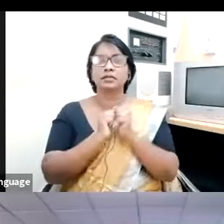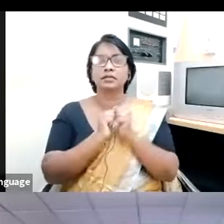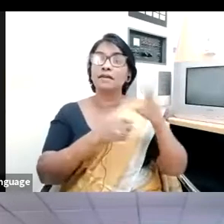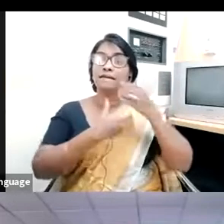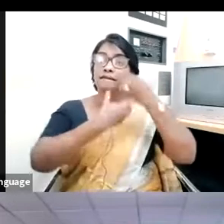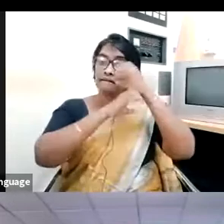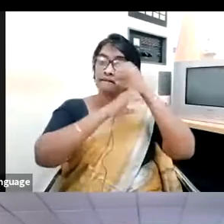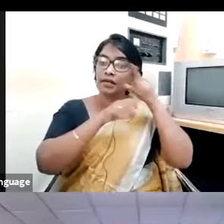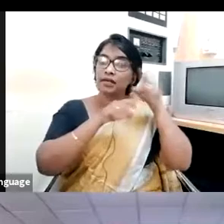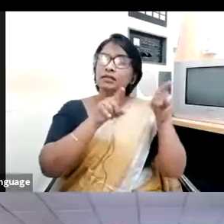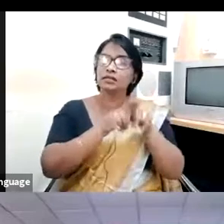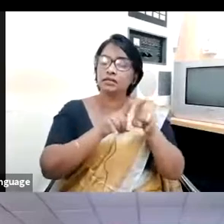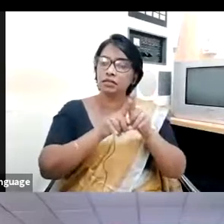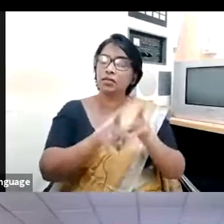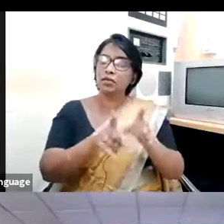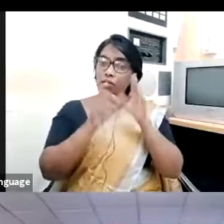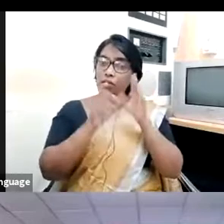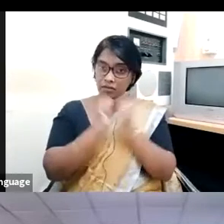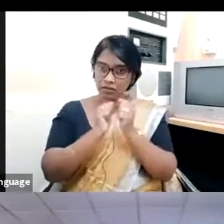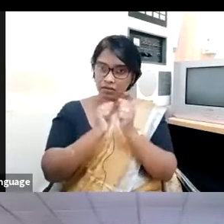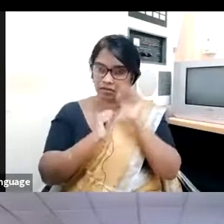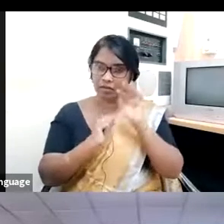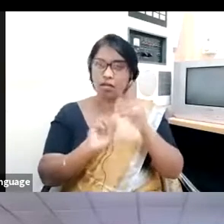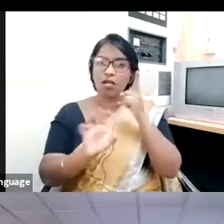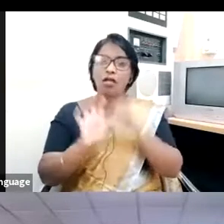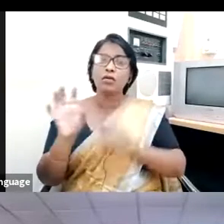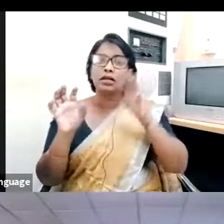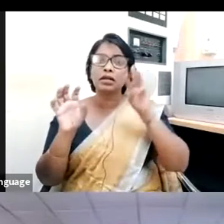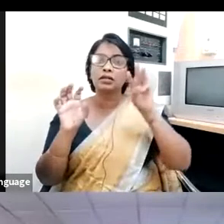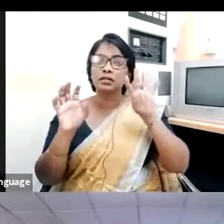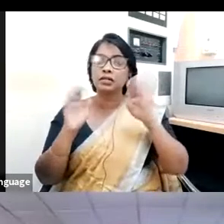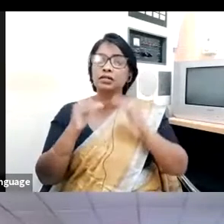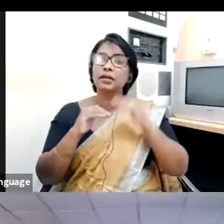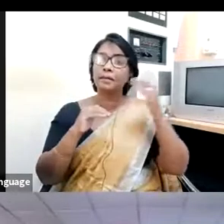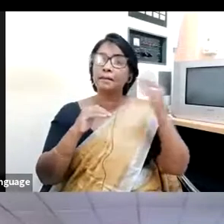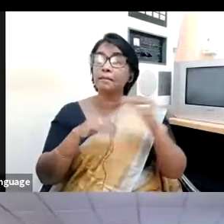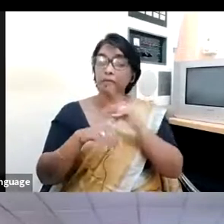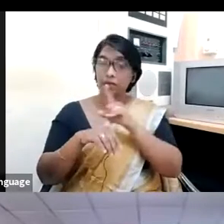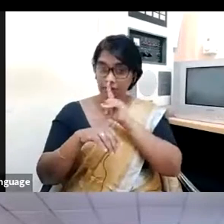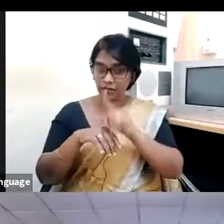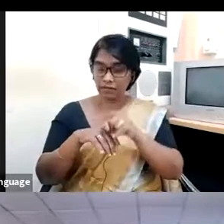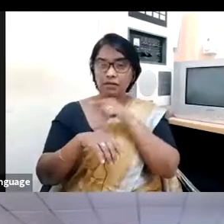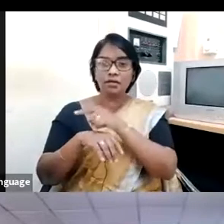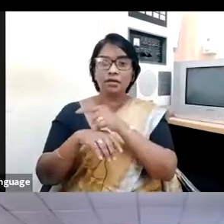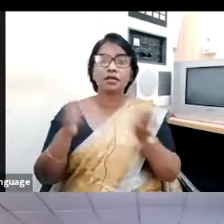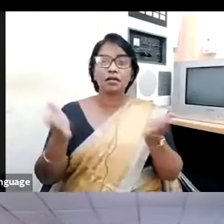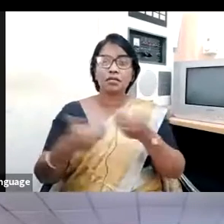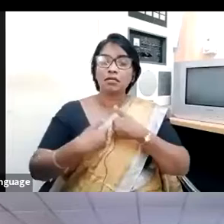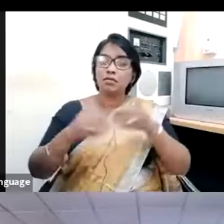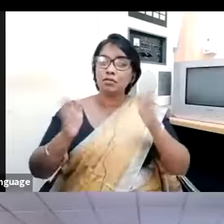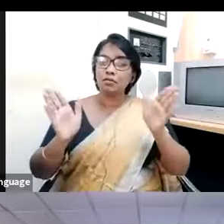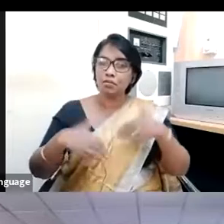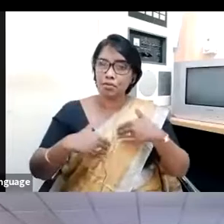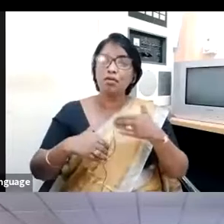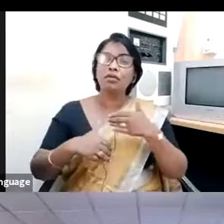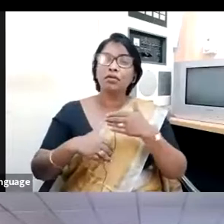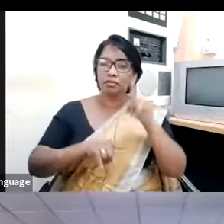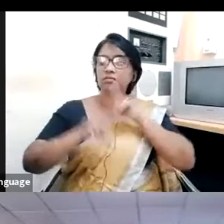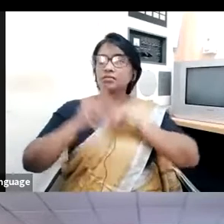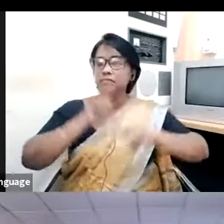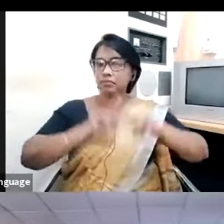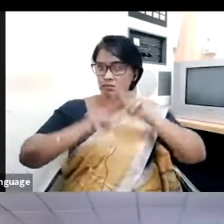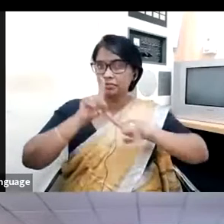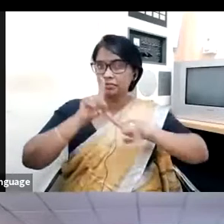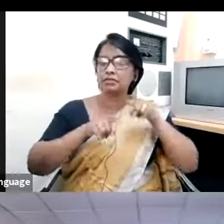later, we will yet be talking about exiting fossil fuels? Are you crazy? We would have